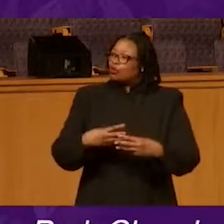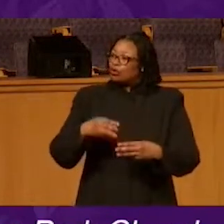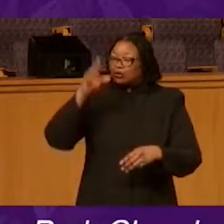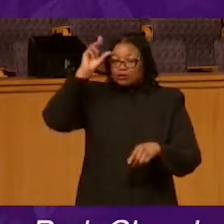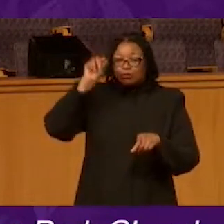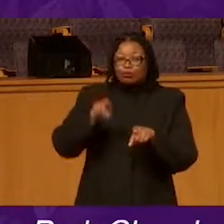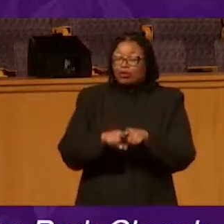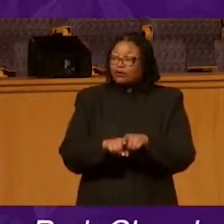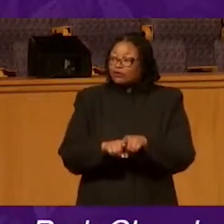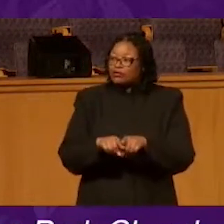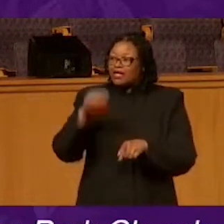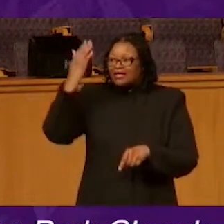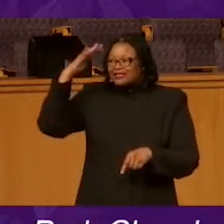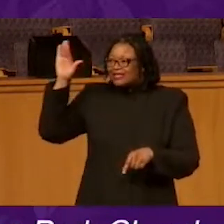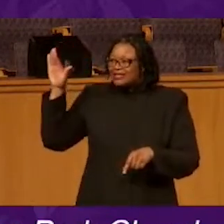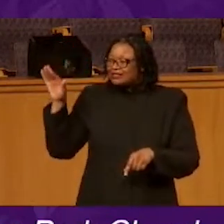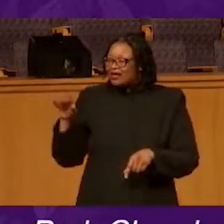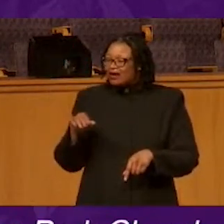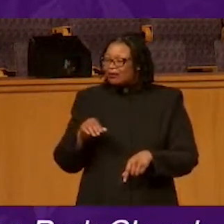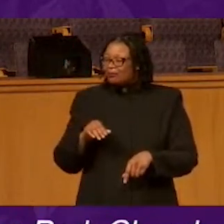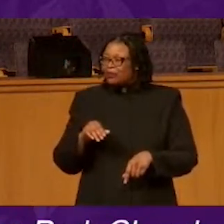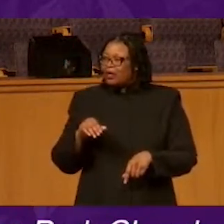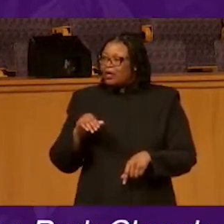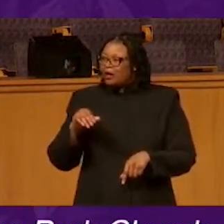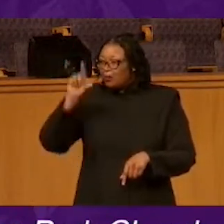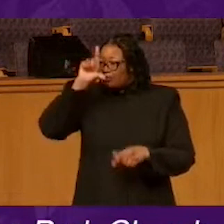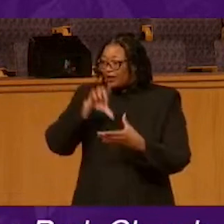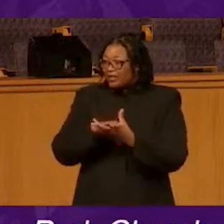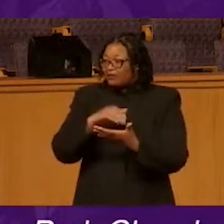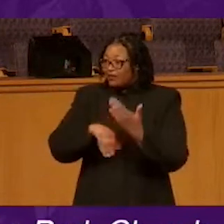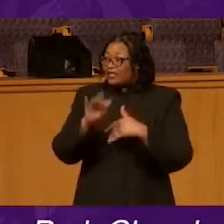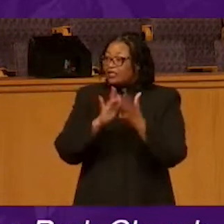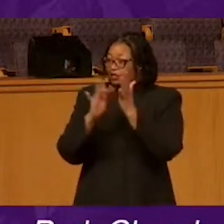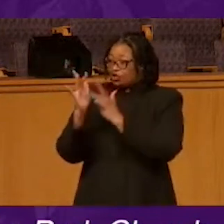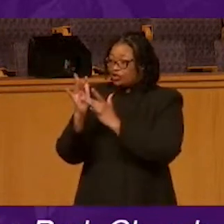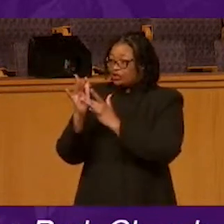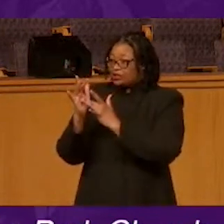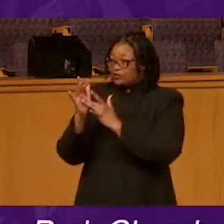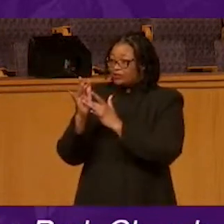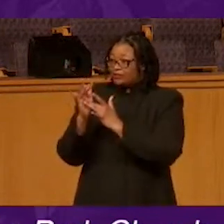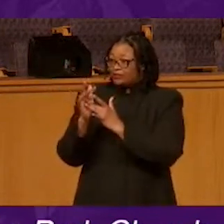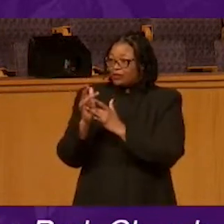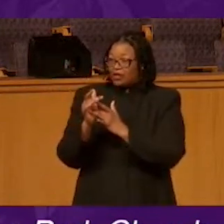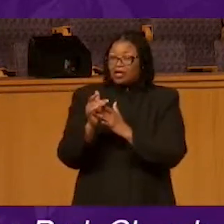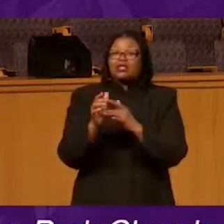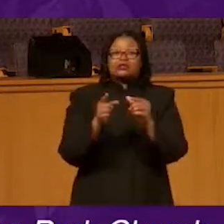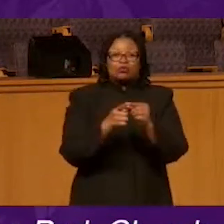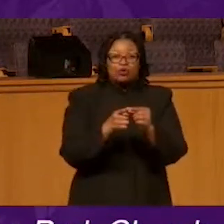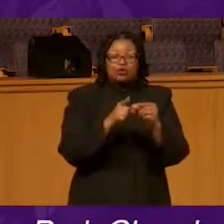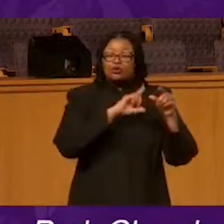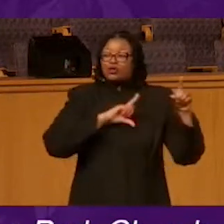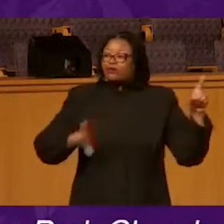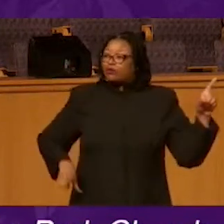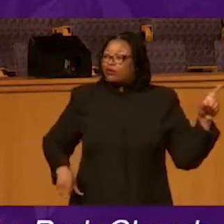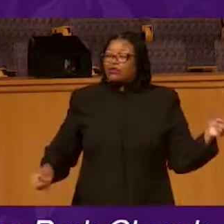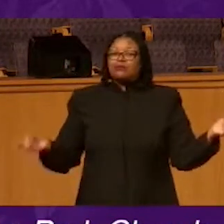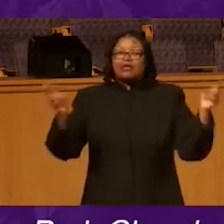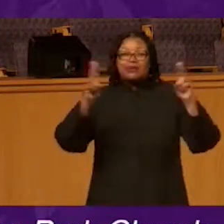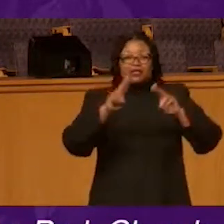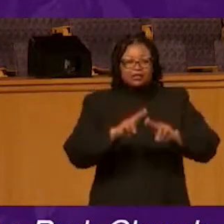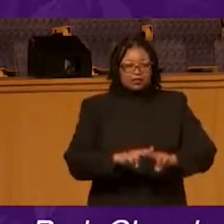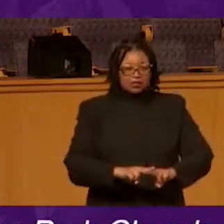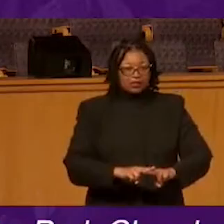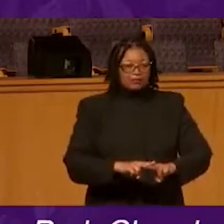brothers did not believe in him. Thus far, the word of the Lord. You may be seated. Will you